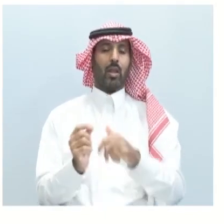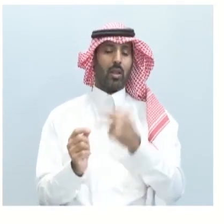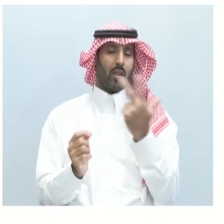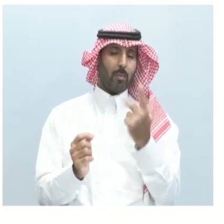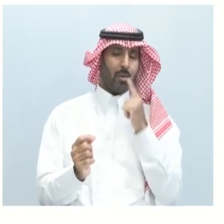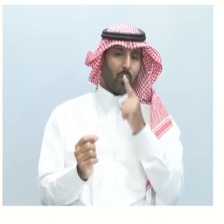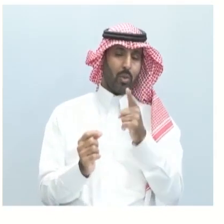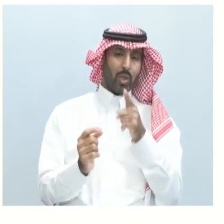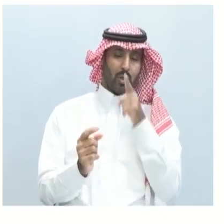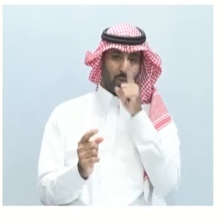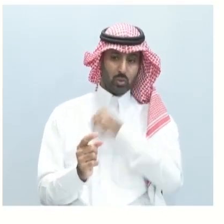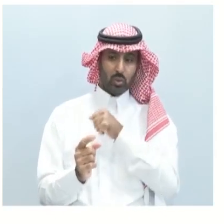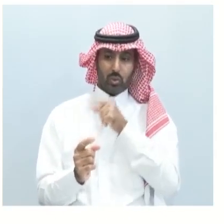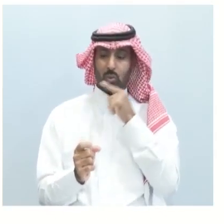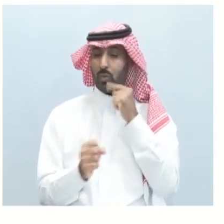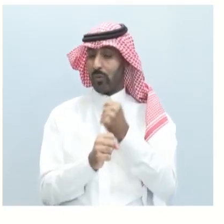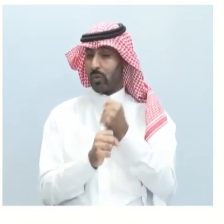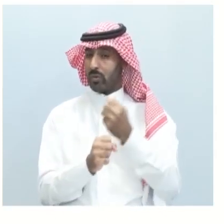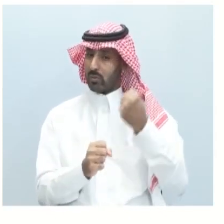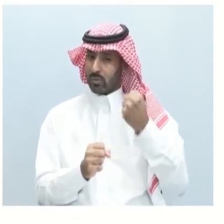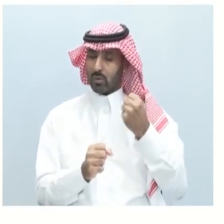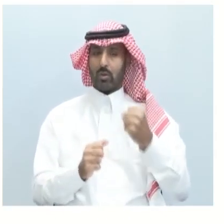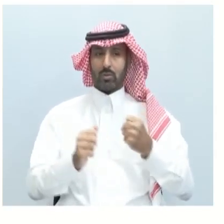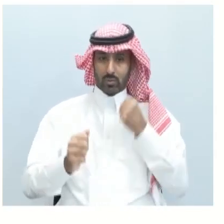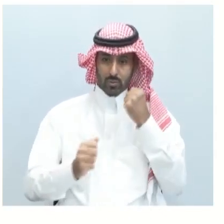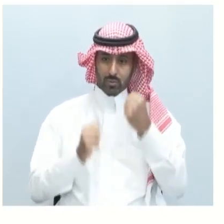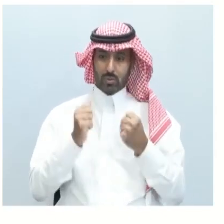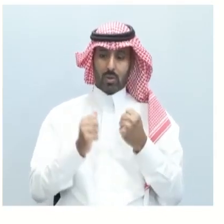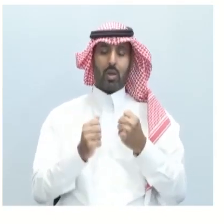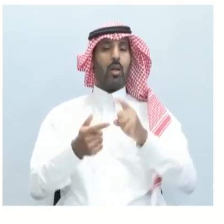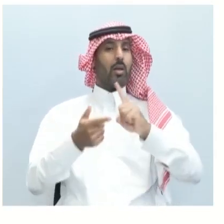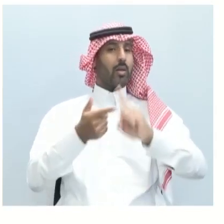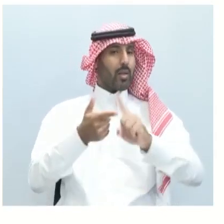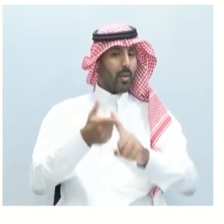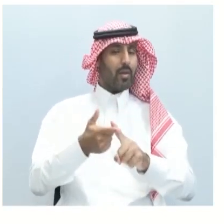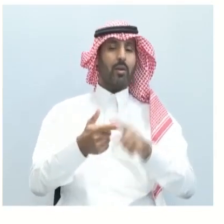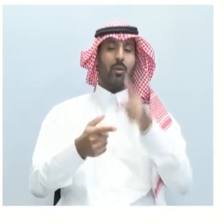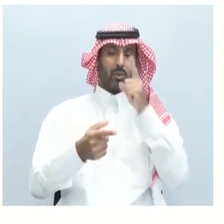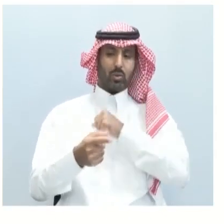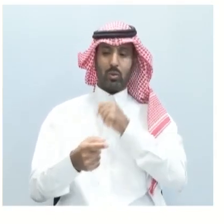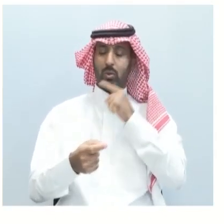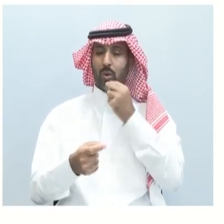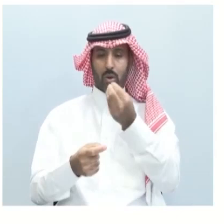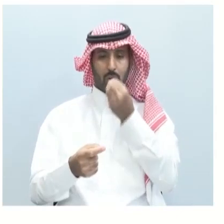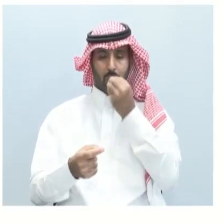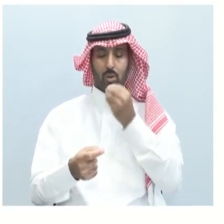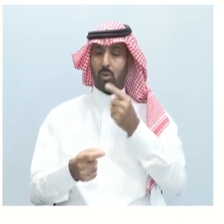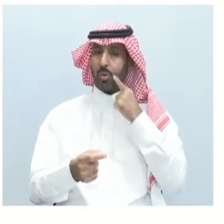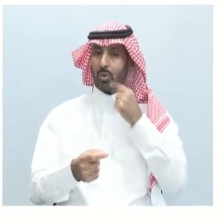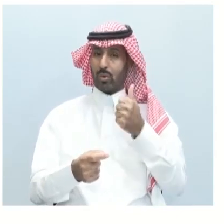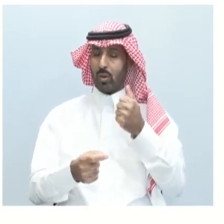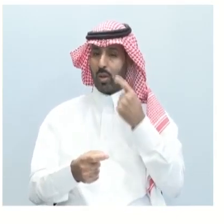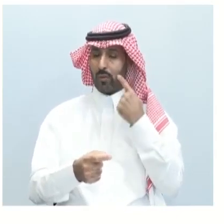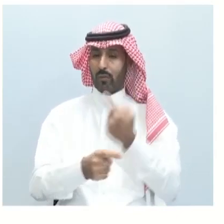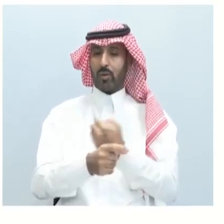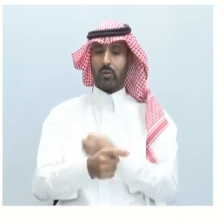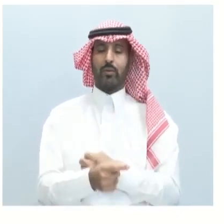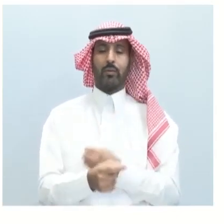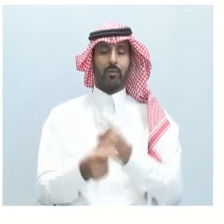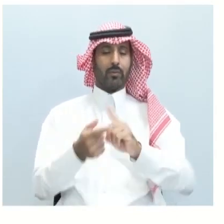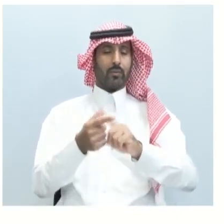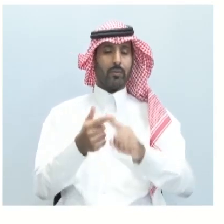one thing you should do for your health is exercise. Another thing you should do is eat healthy food. Now we have